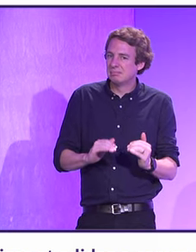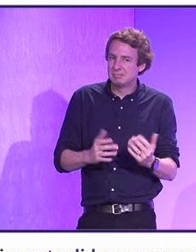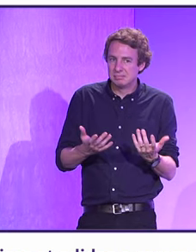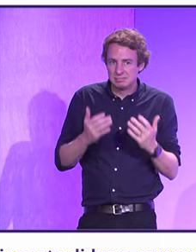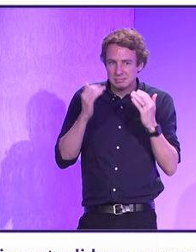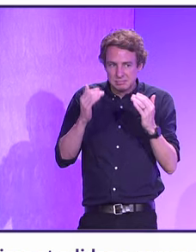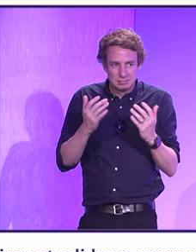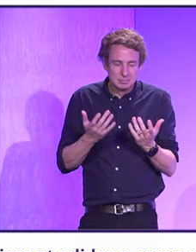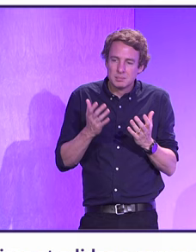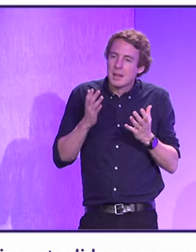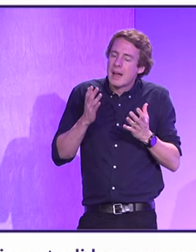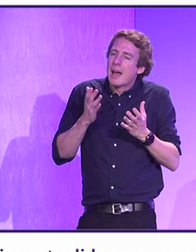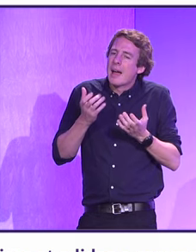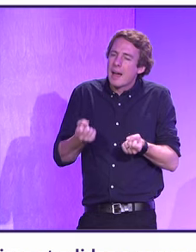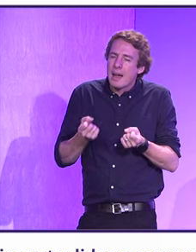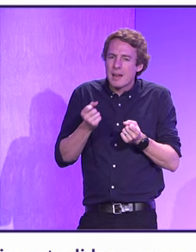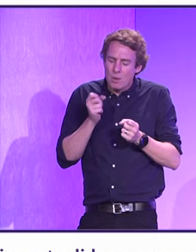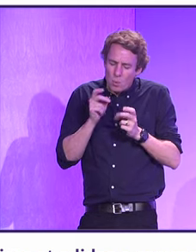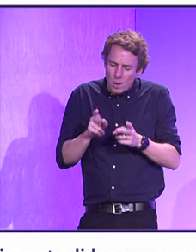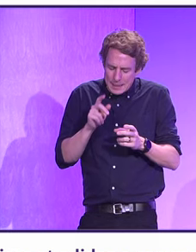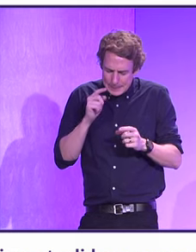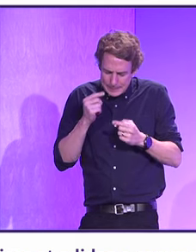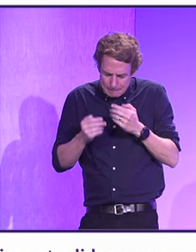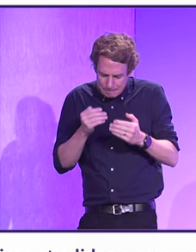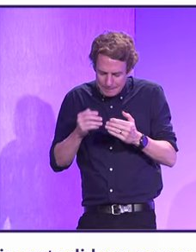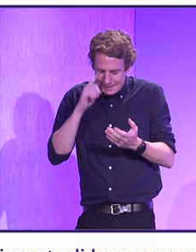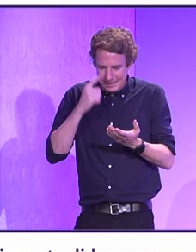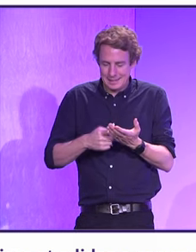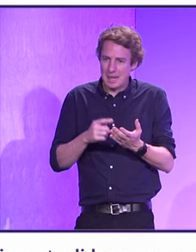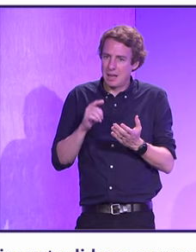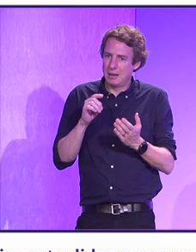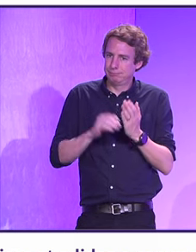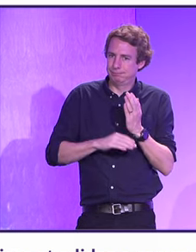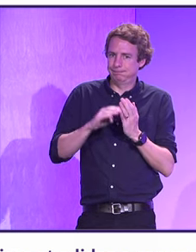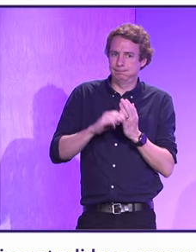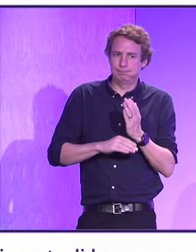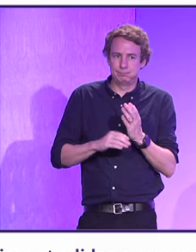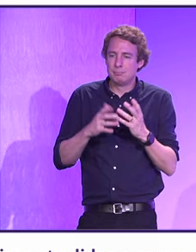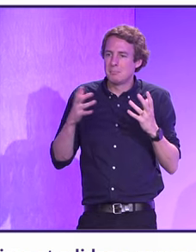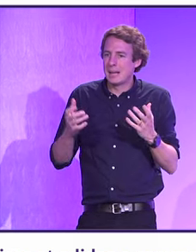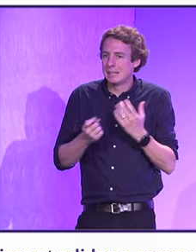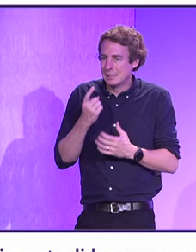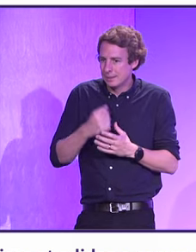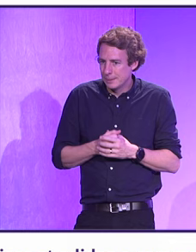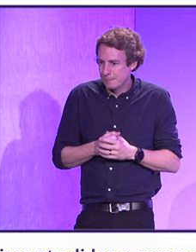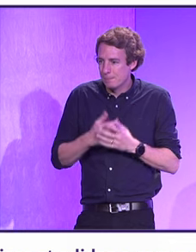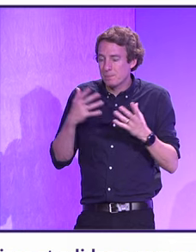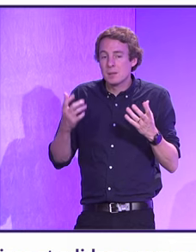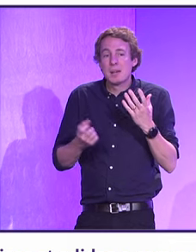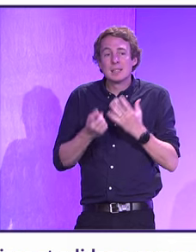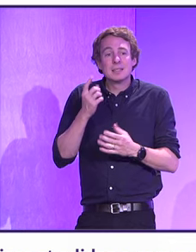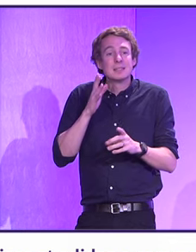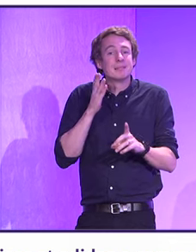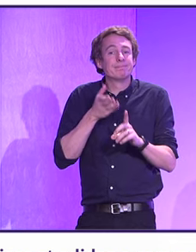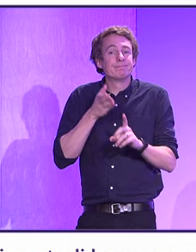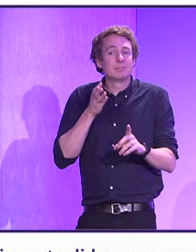need to have a comprehensive instant or priority metric, so to say. In case a major incident is detected,